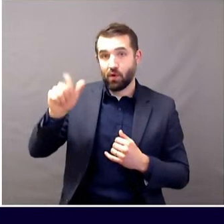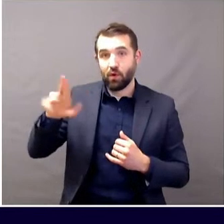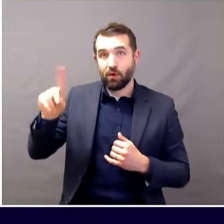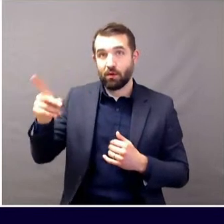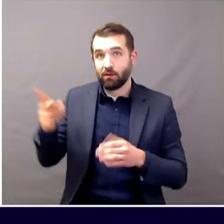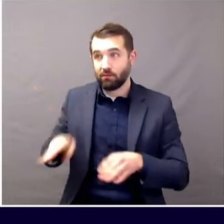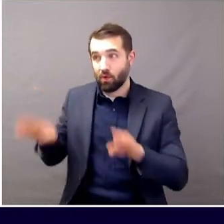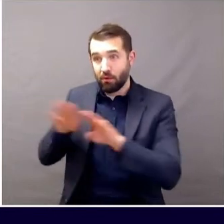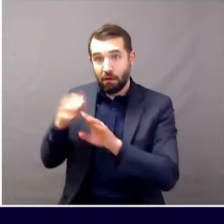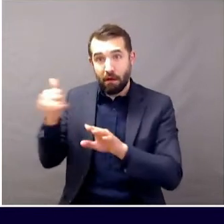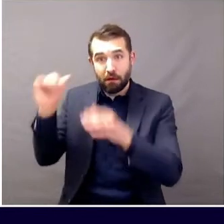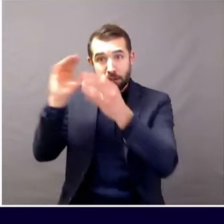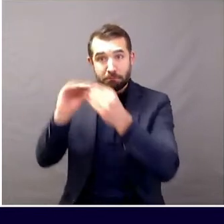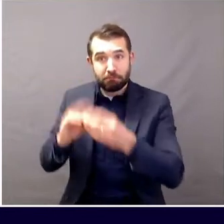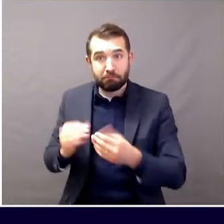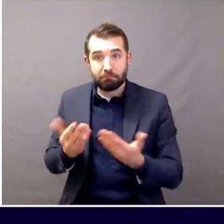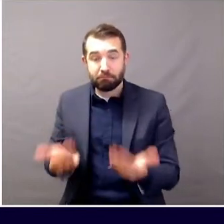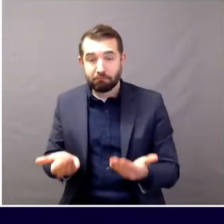you. If not, we can wrap up.